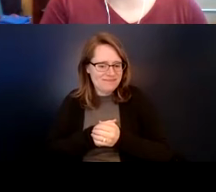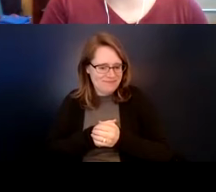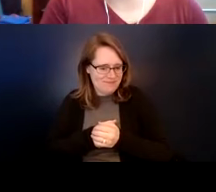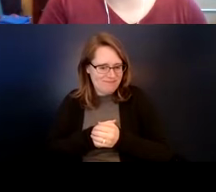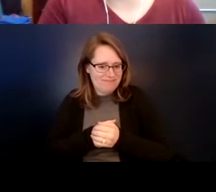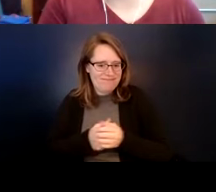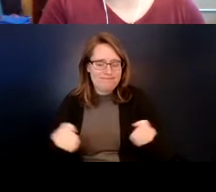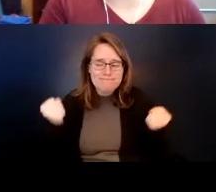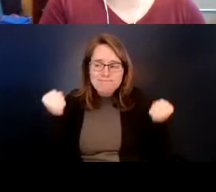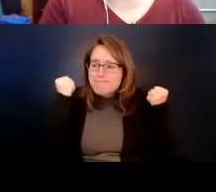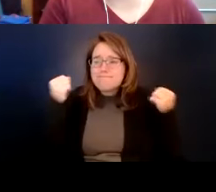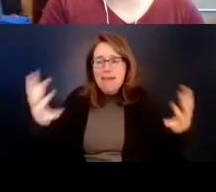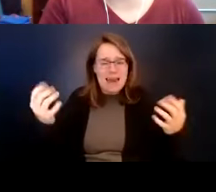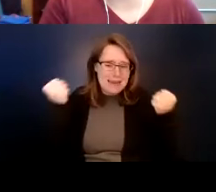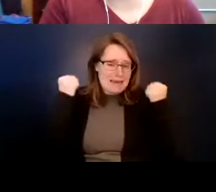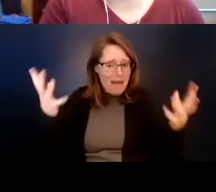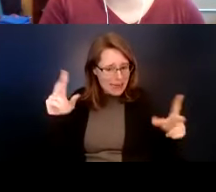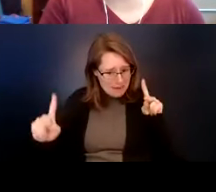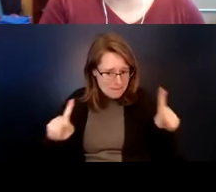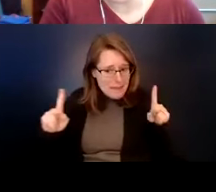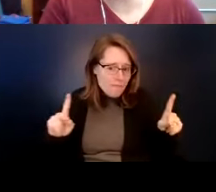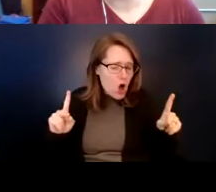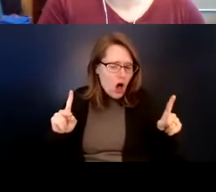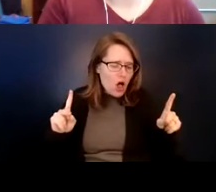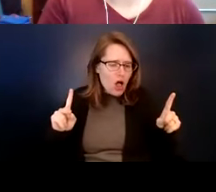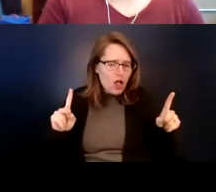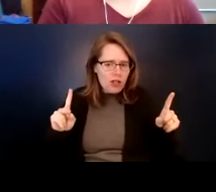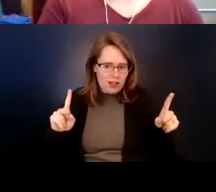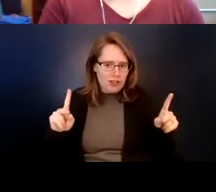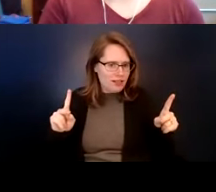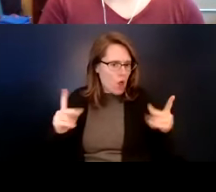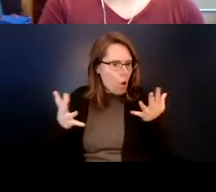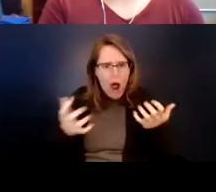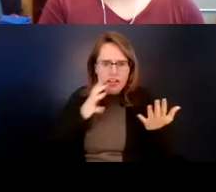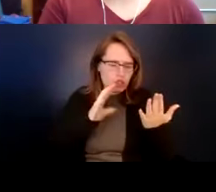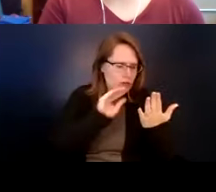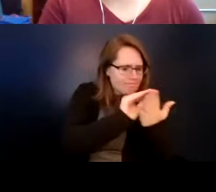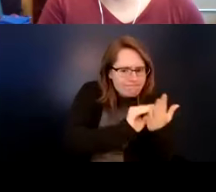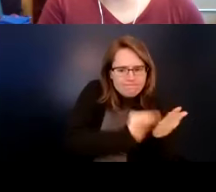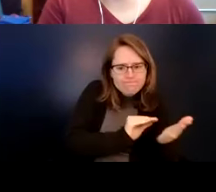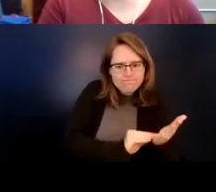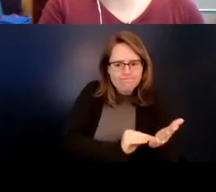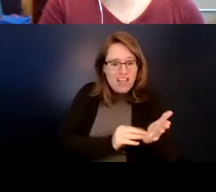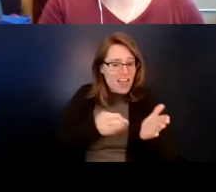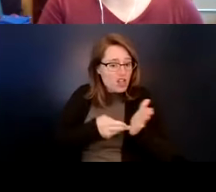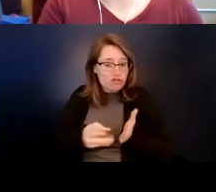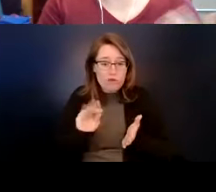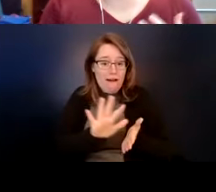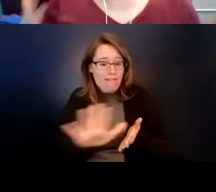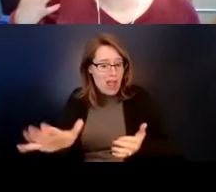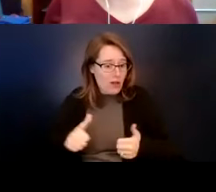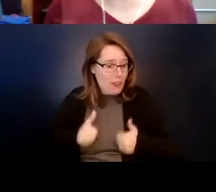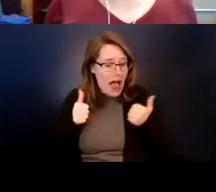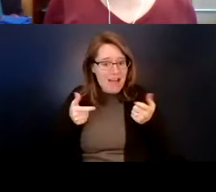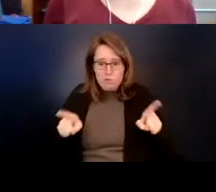Many people have a primal instinct to record, to write down the truth of their lives as it happens. From